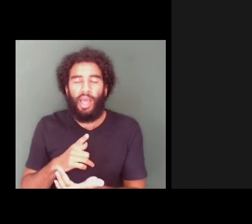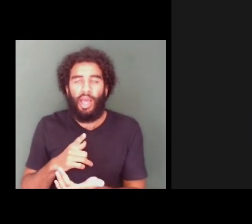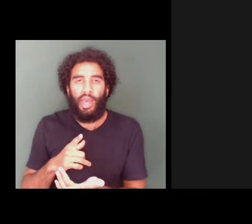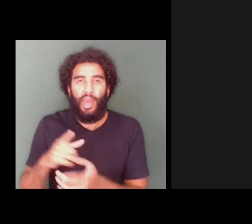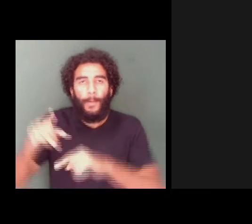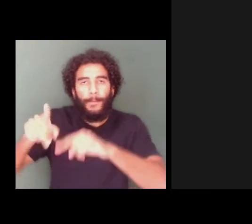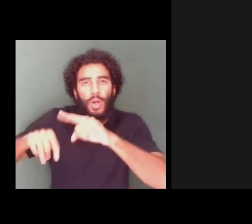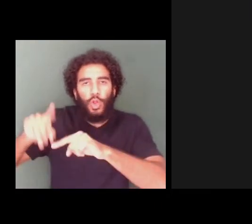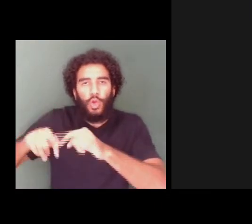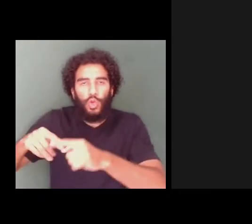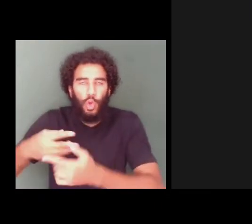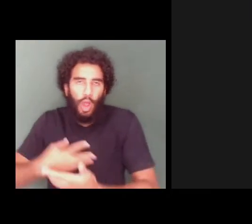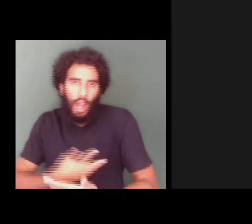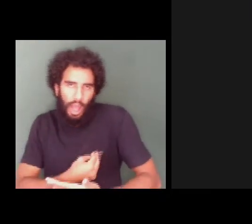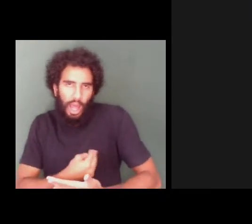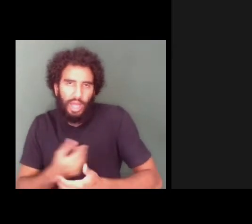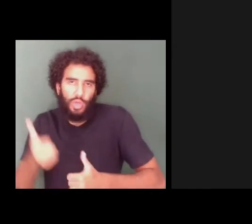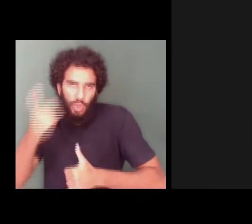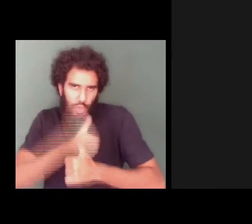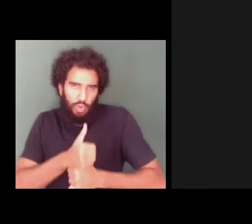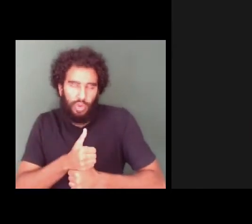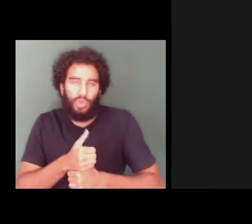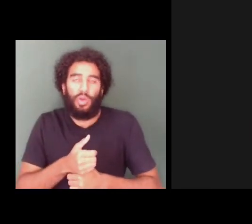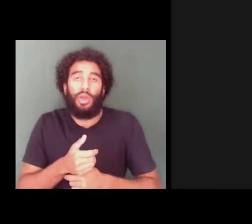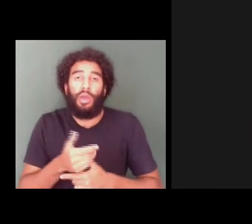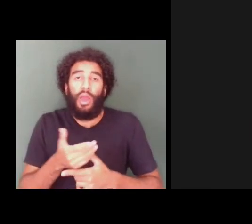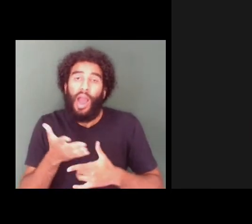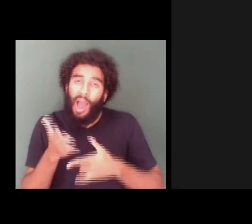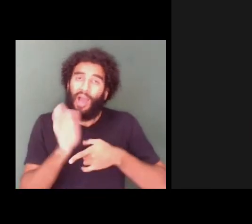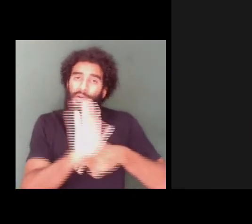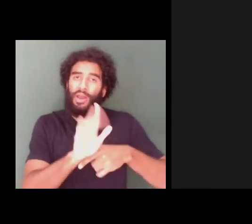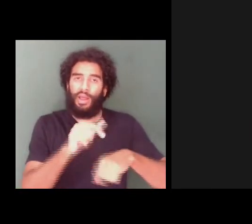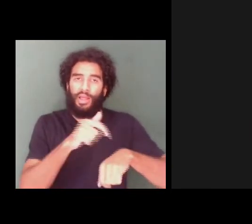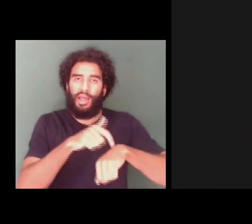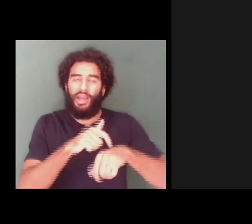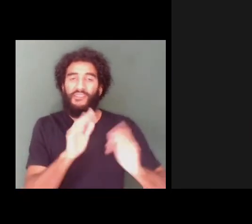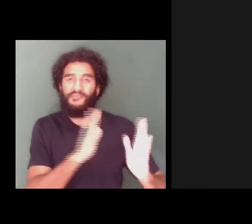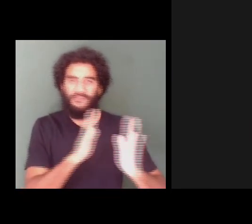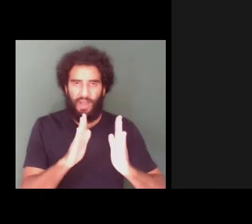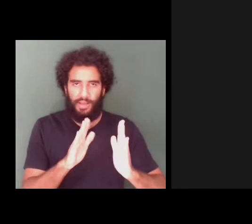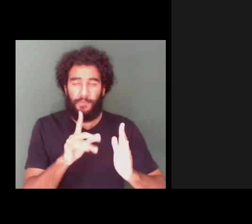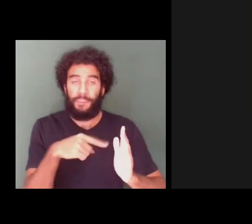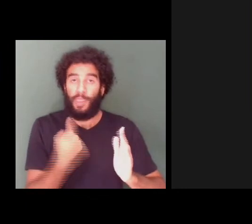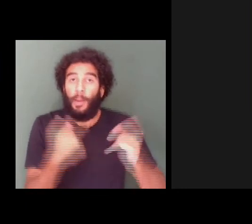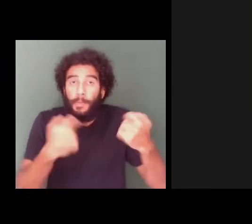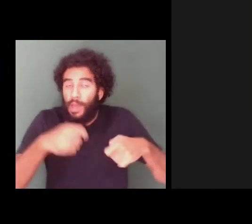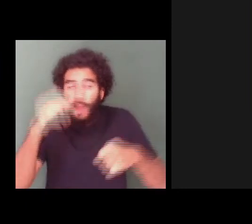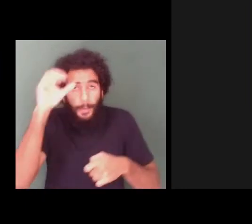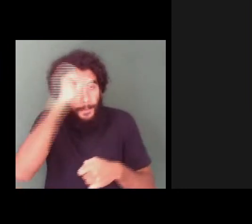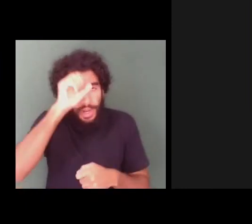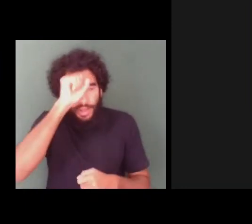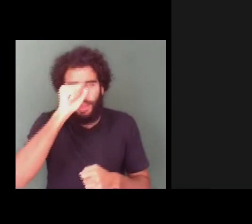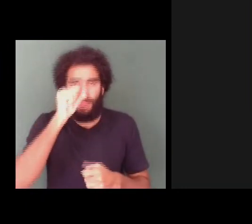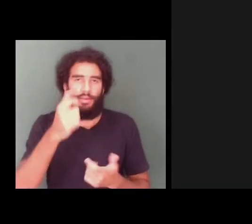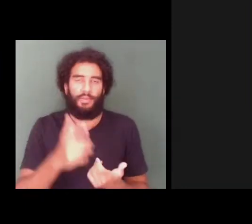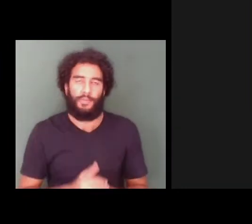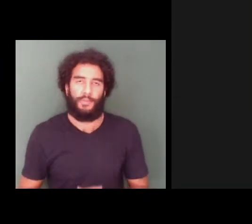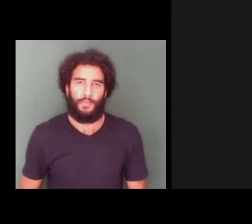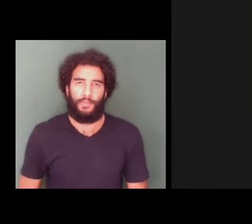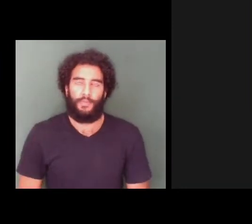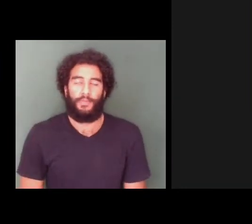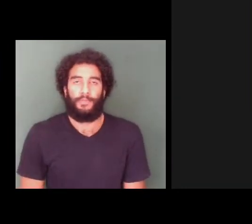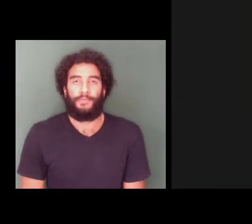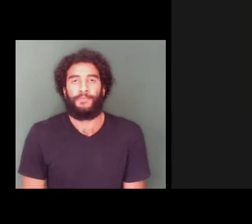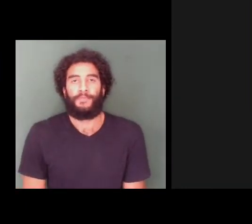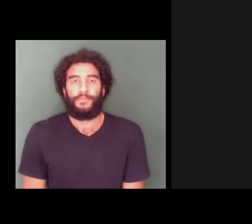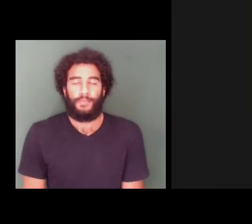commercialization of breast milk formula, would have avoided this crisis. I think this is a lesson that we have to learn and